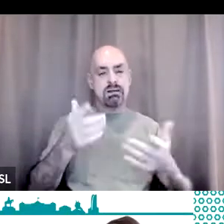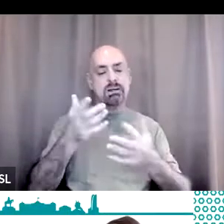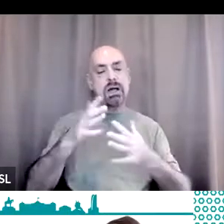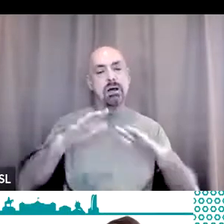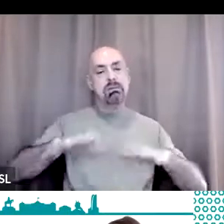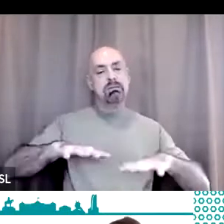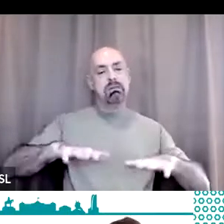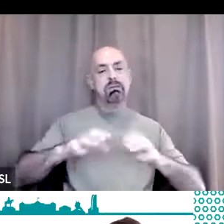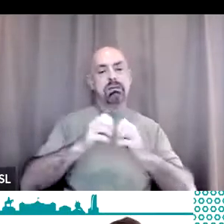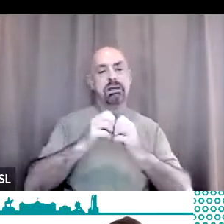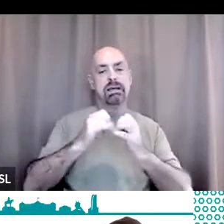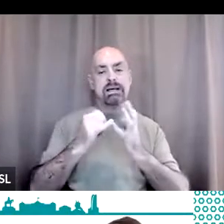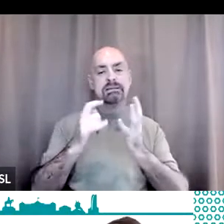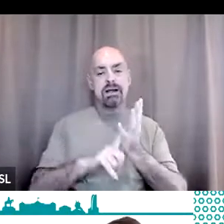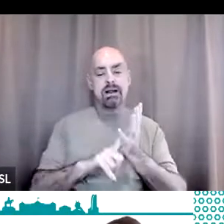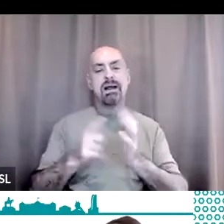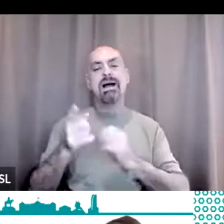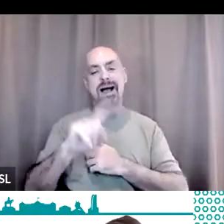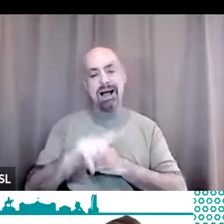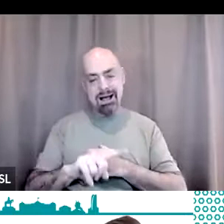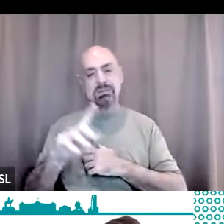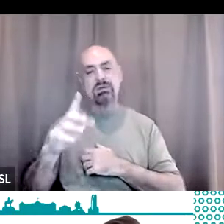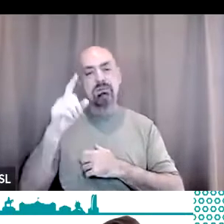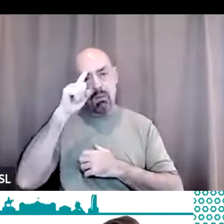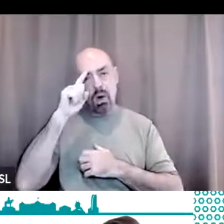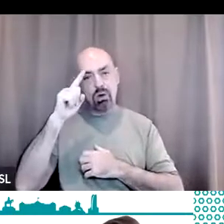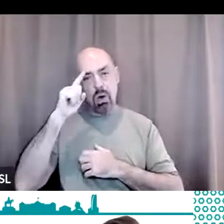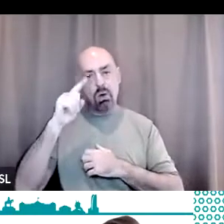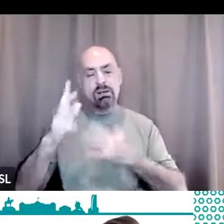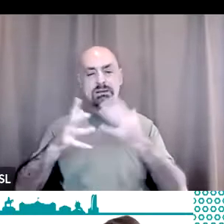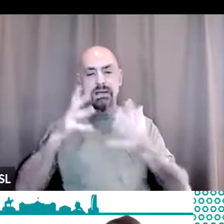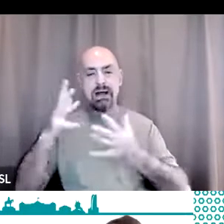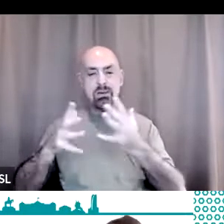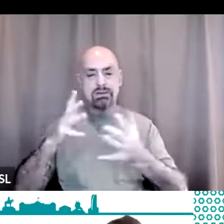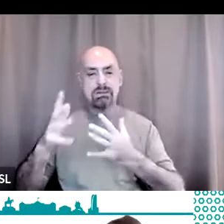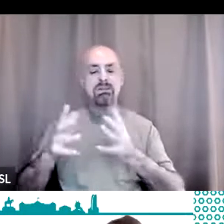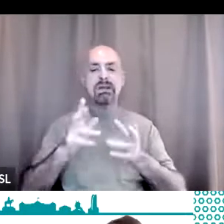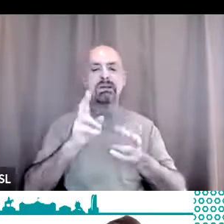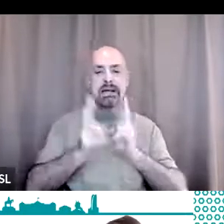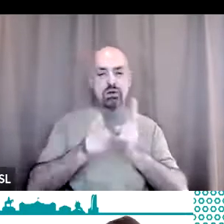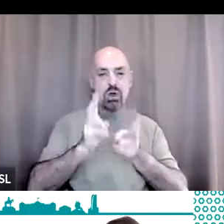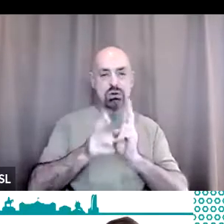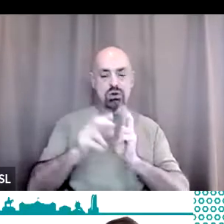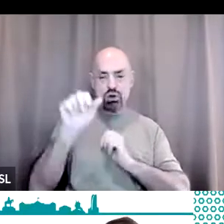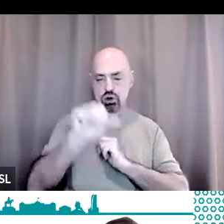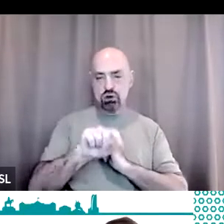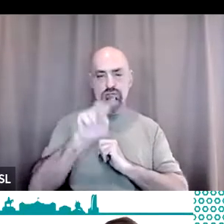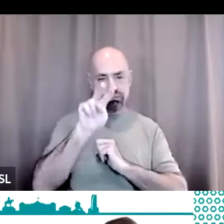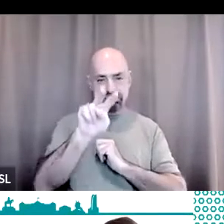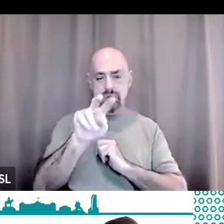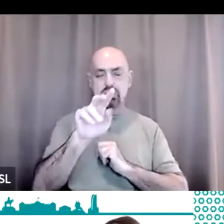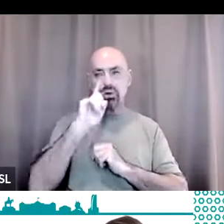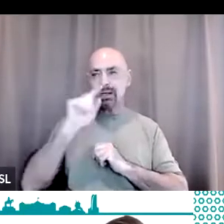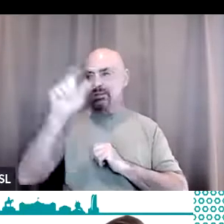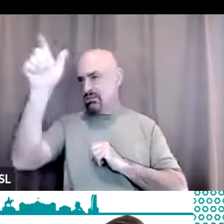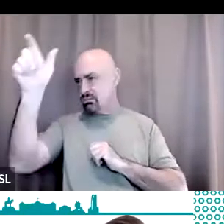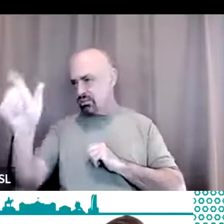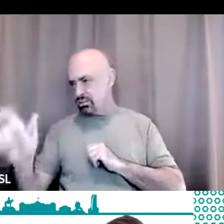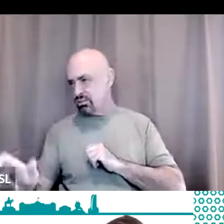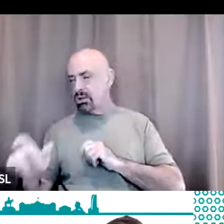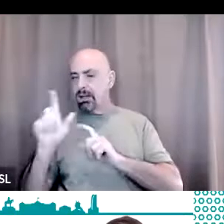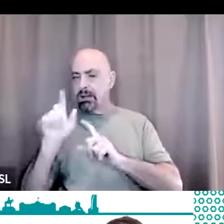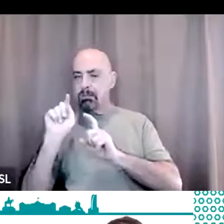Sign Language and Mongolian Sign Language. And interpreters will be visible. You can use the gallery view, and of course you can pin.